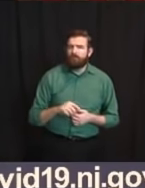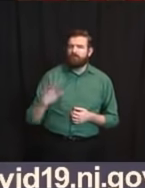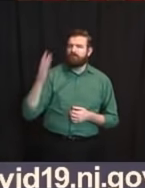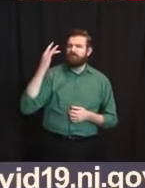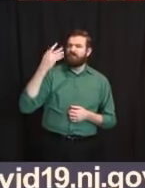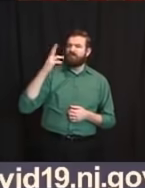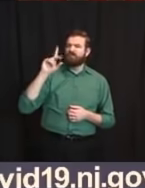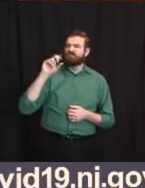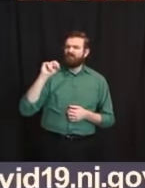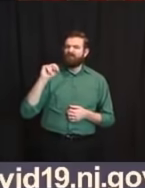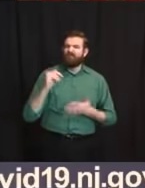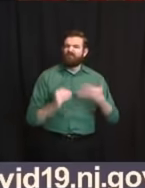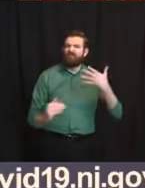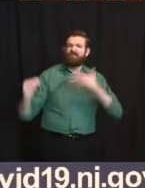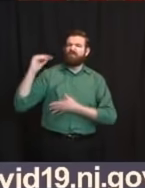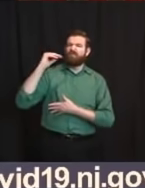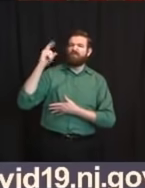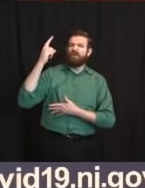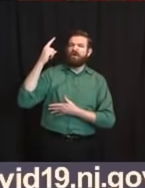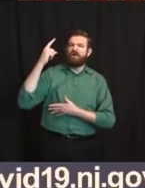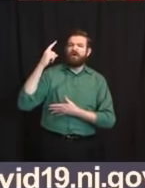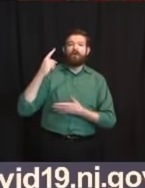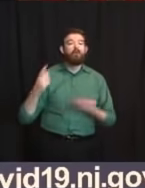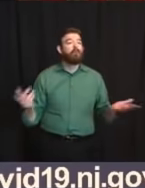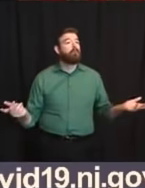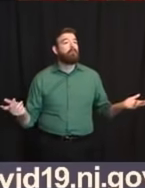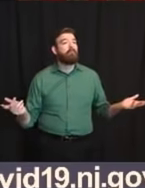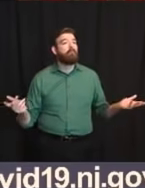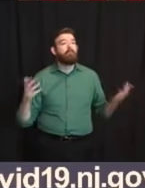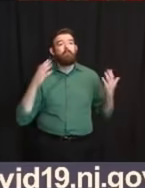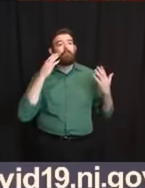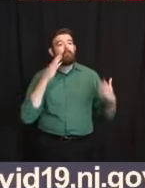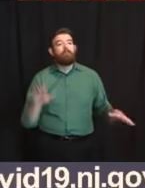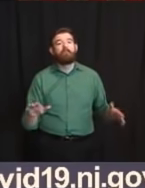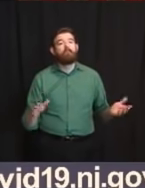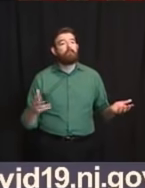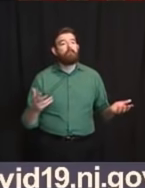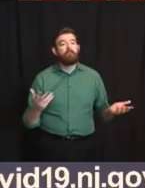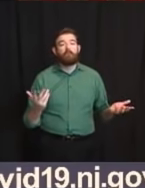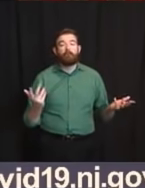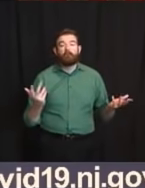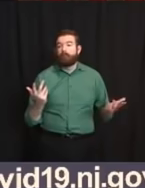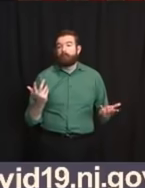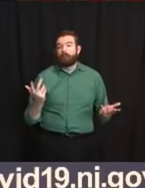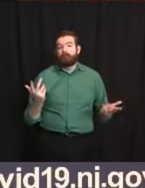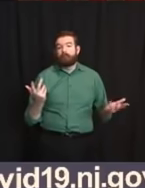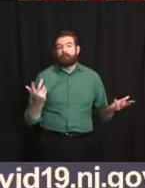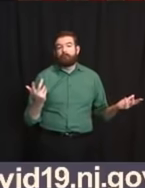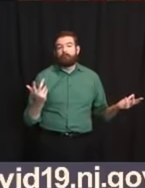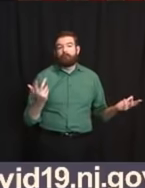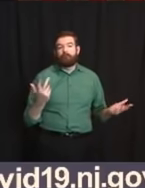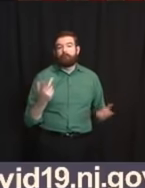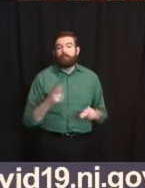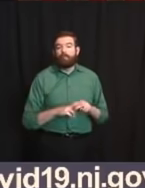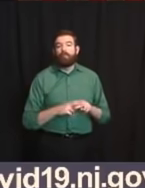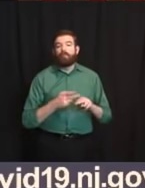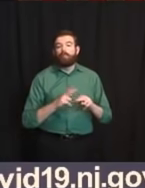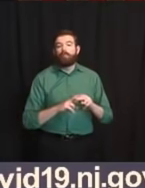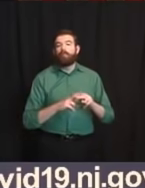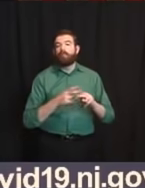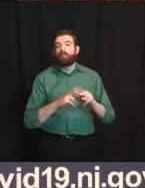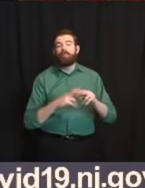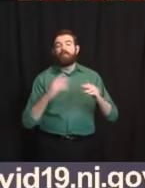other counties? No, I will tell you it's gradual. I would say, Judy, tell me if you see this differently, probably for the past 30 to 40 days,